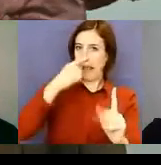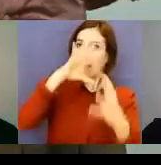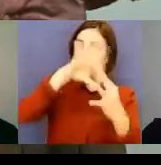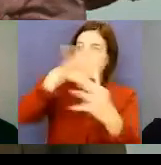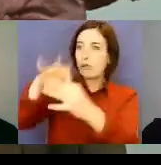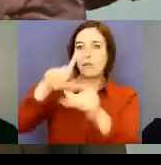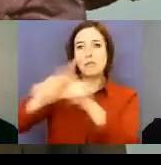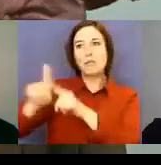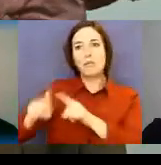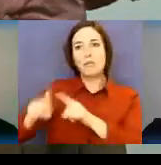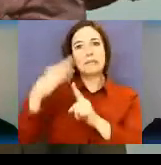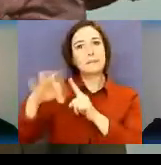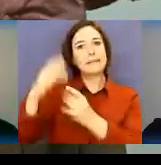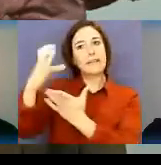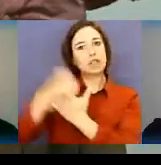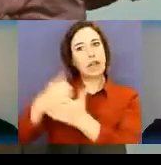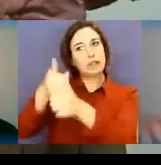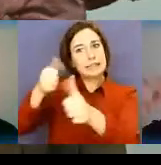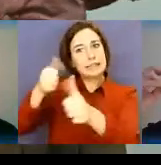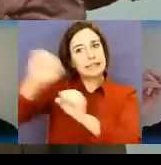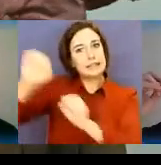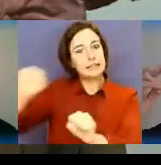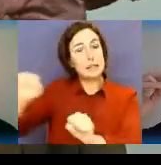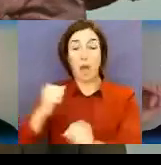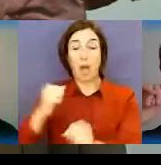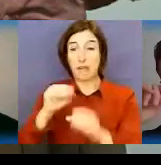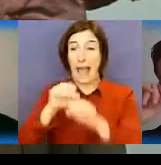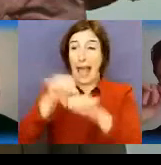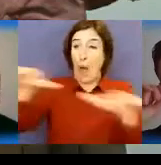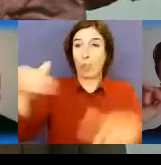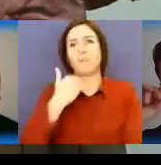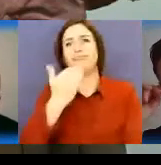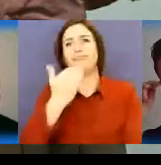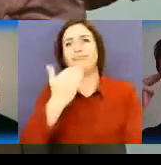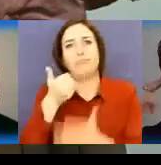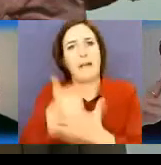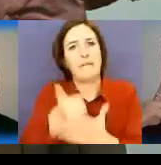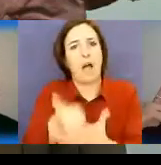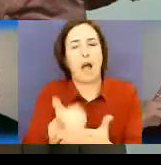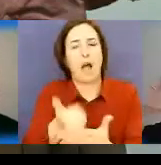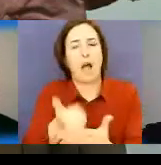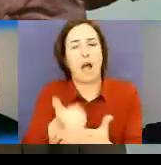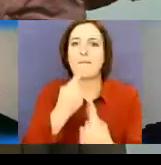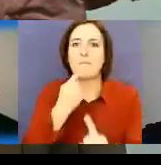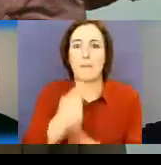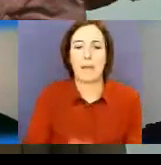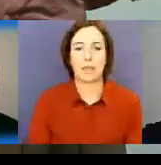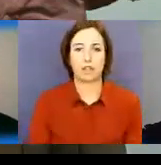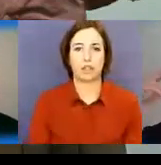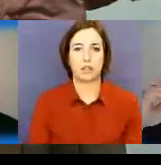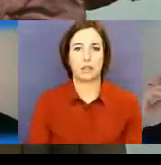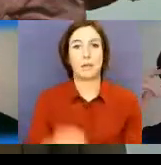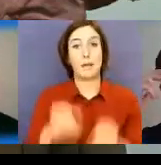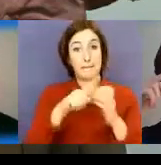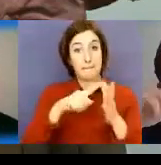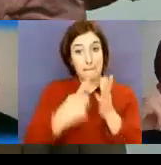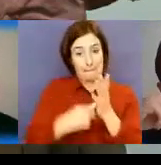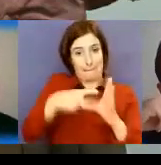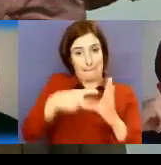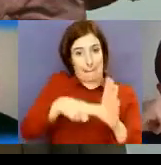advice out there directly from them. And I just wonder if the sort of scale that the primary care networks work at might be a